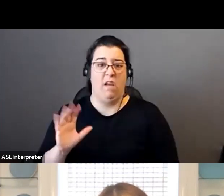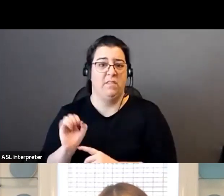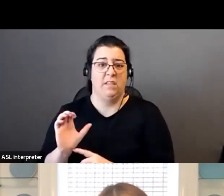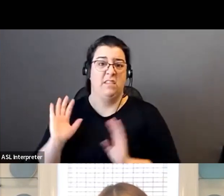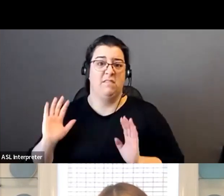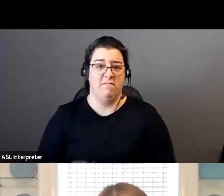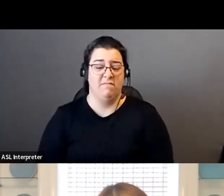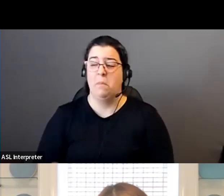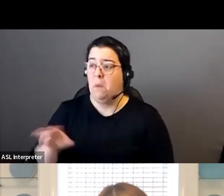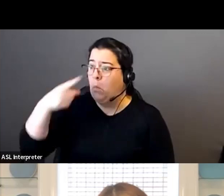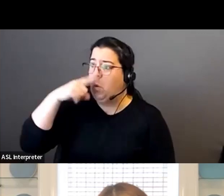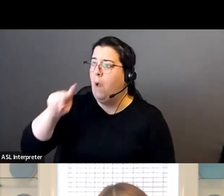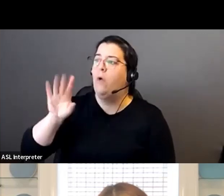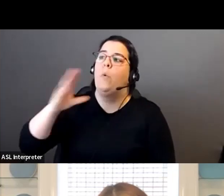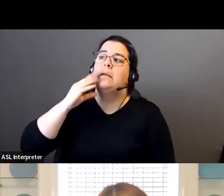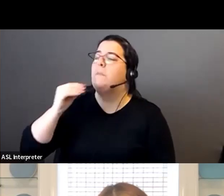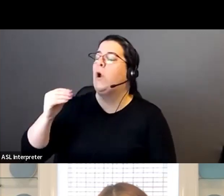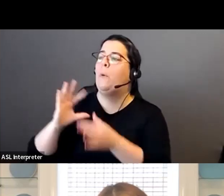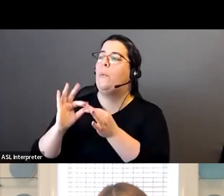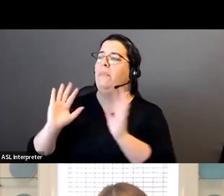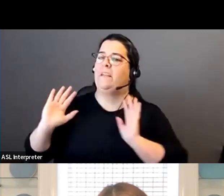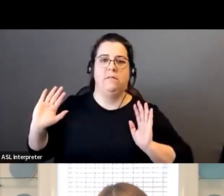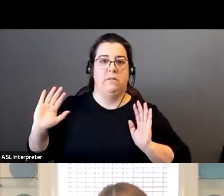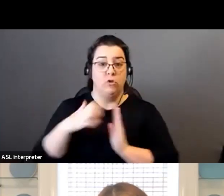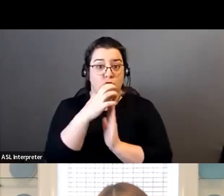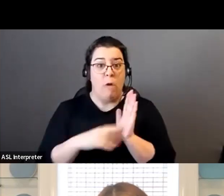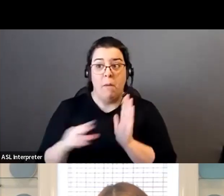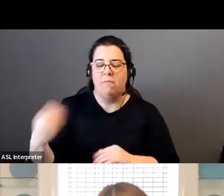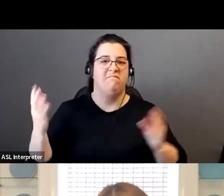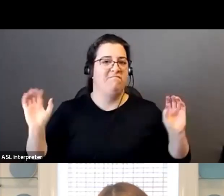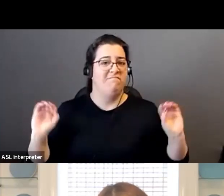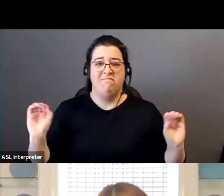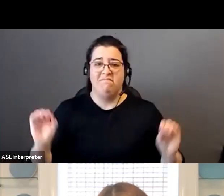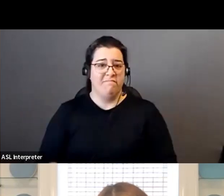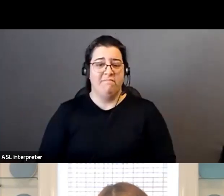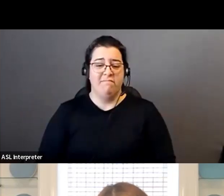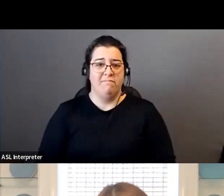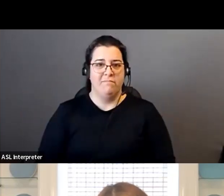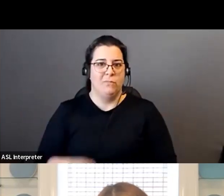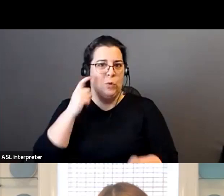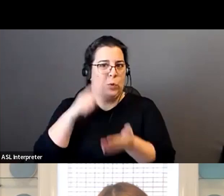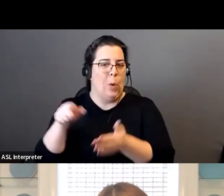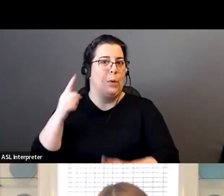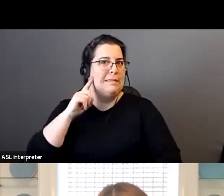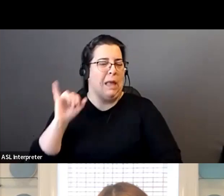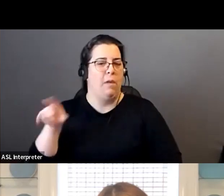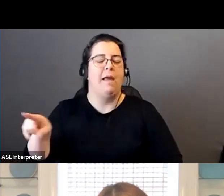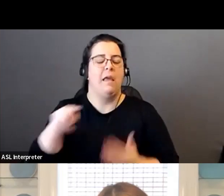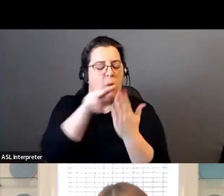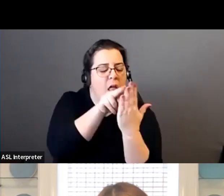tell me about your experience. I didn't even give him a script. I just let him, and you can tell it's natural, not scripted. He sounds like he's a